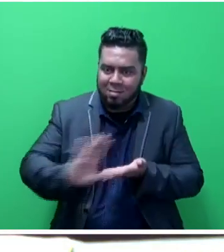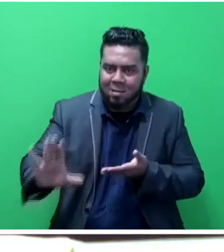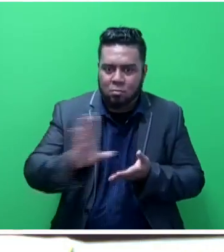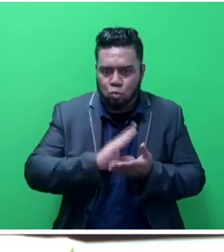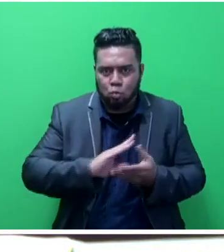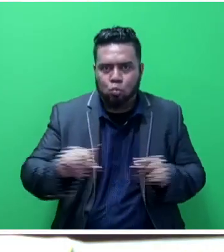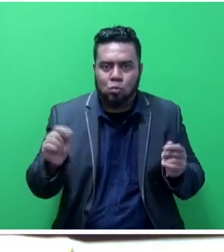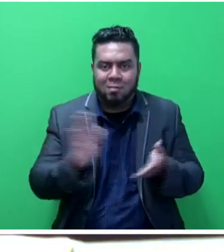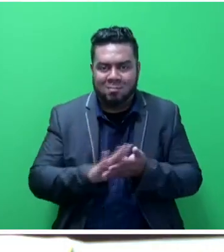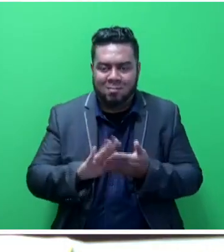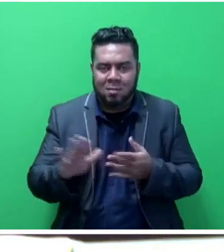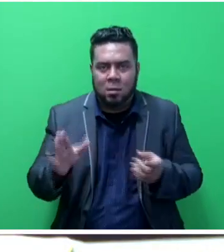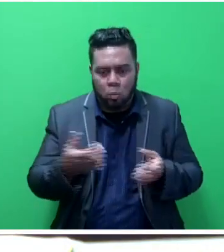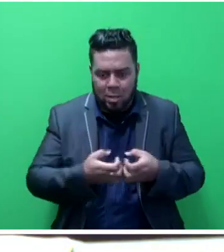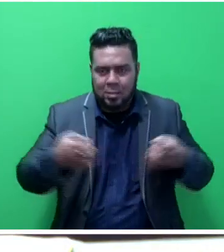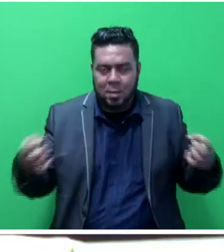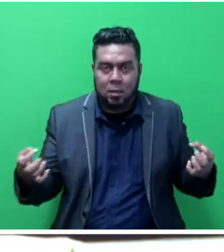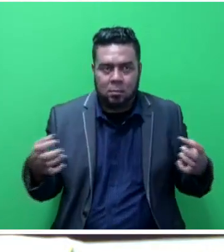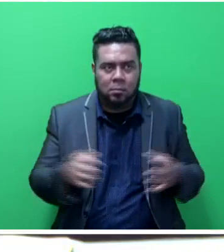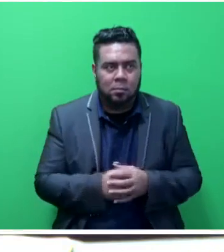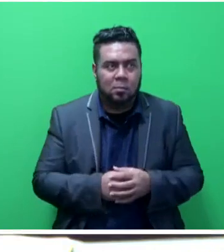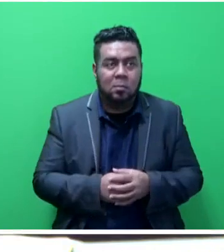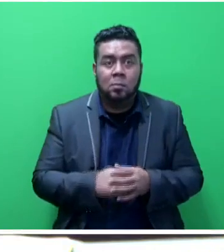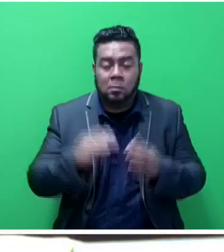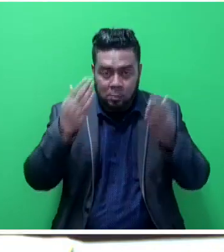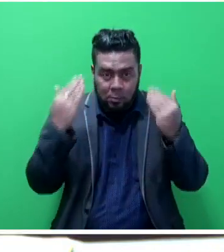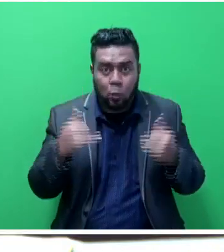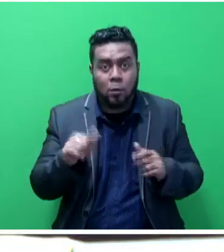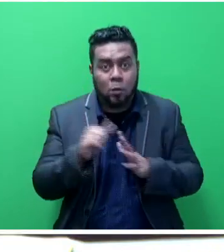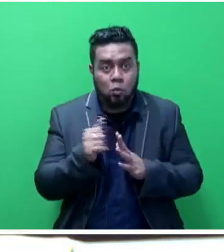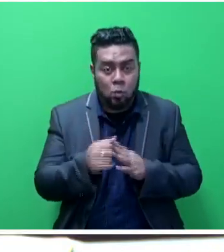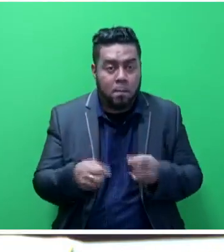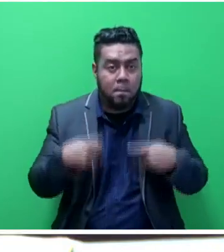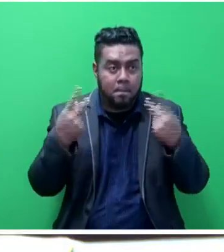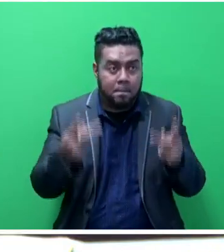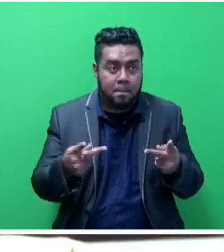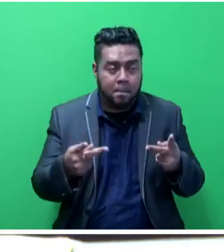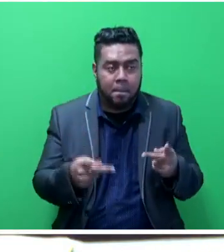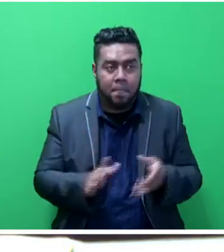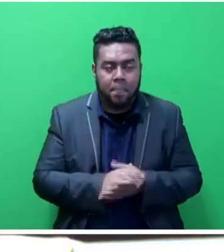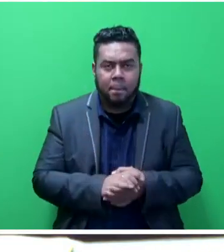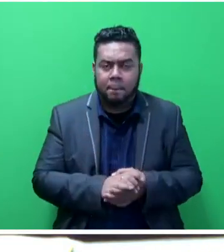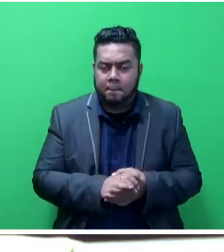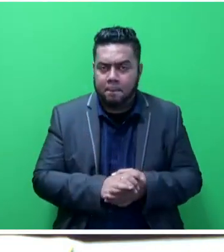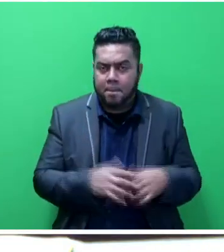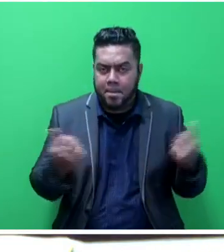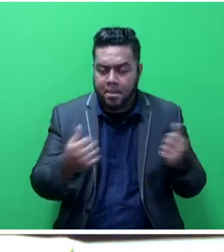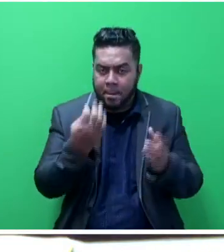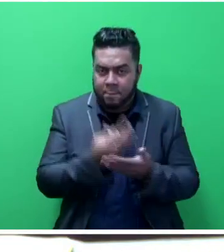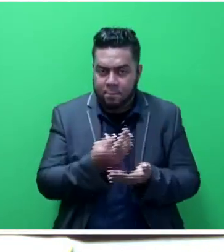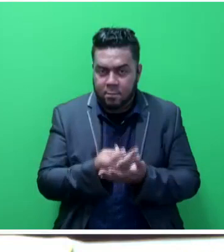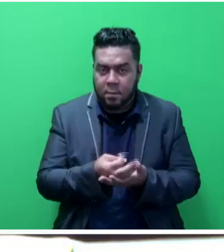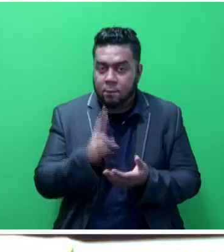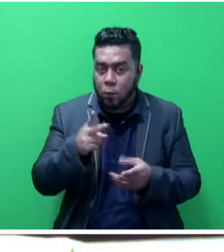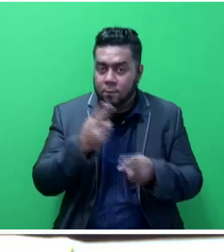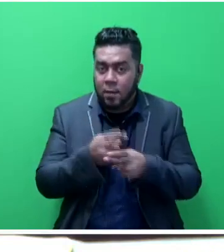expand the production into new areas, Mr. Speaker said. Mr. Speaker said we've also provided substantial amount of funding allocation for